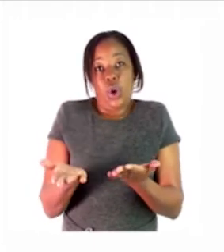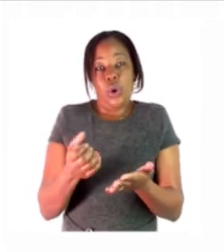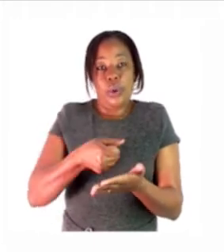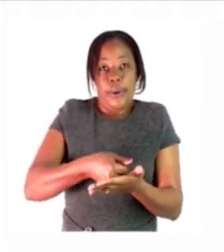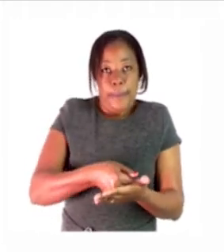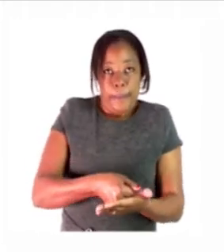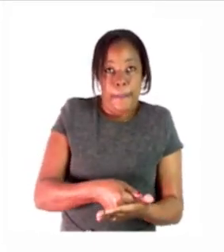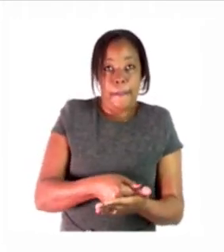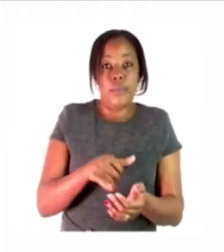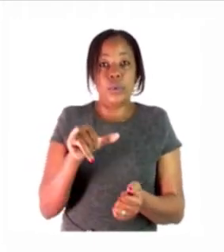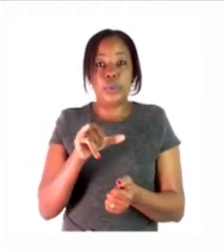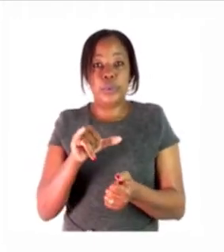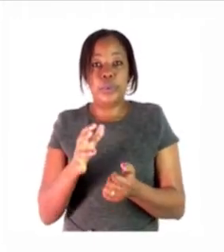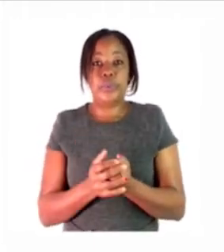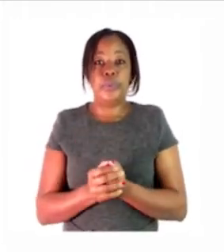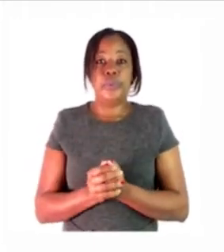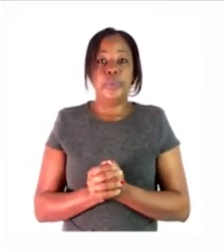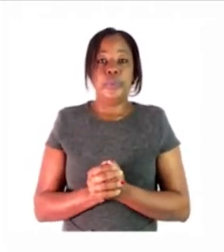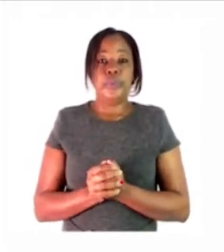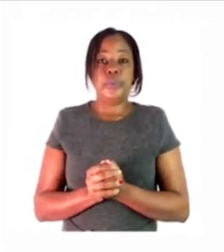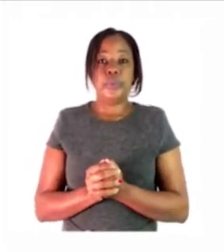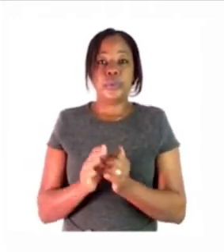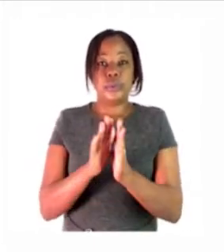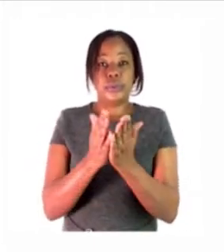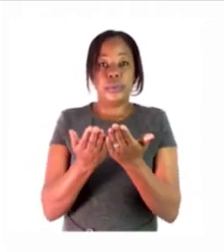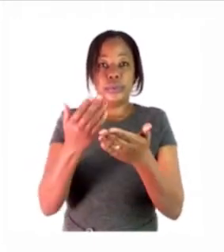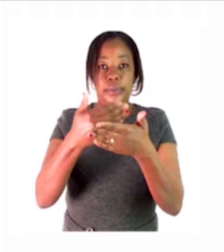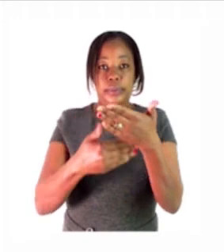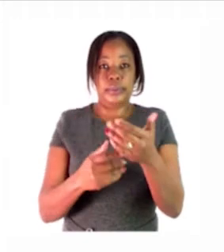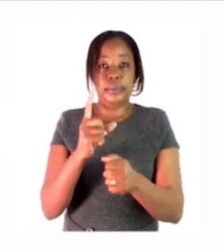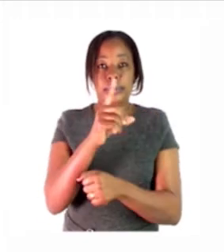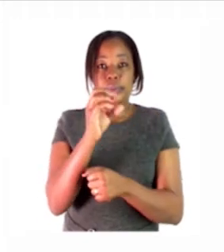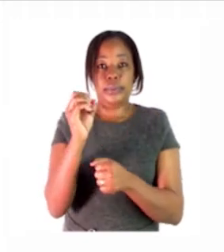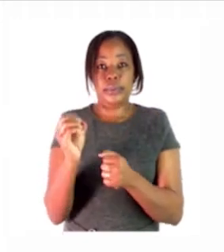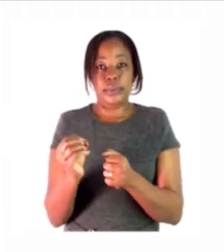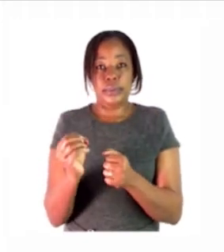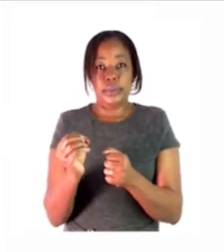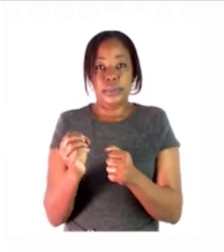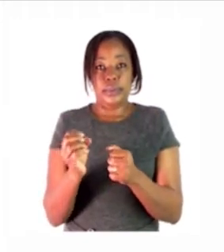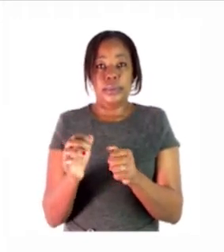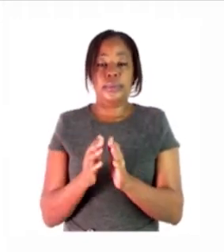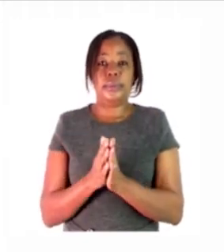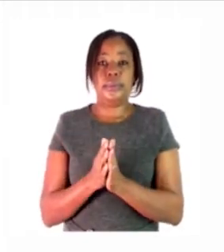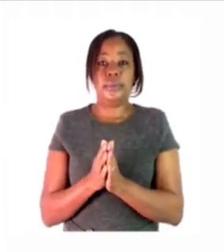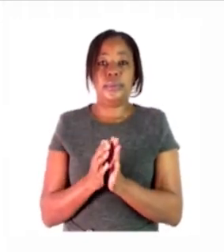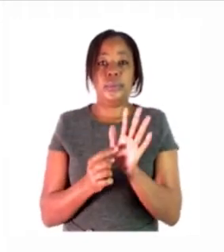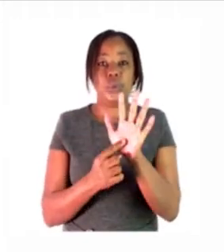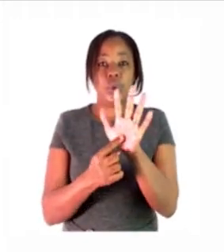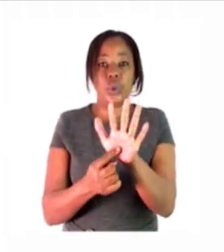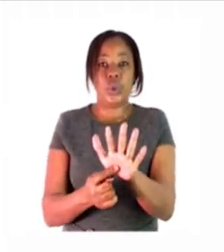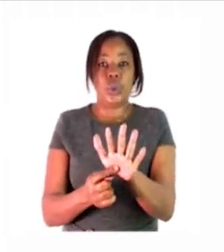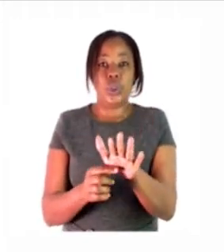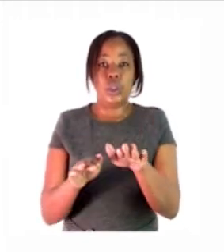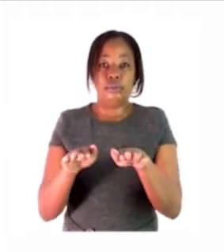on page 10, they are showing us it's a scale, it's a balance, to balance